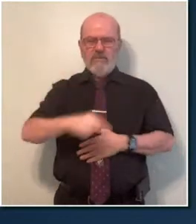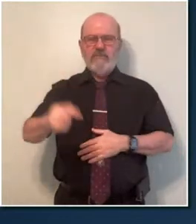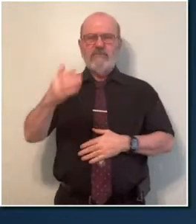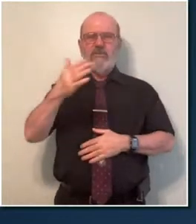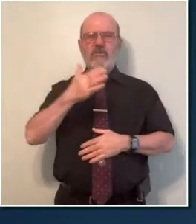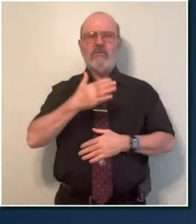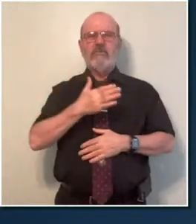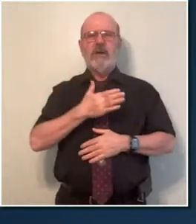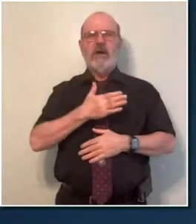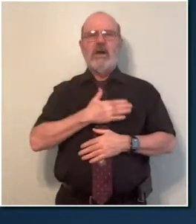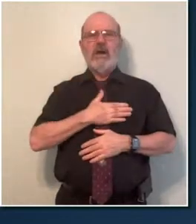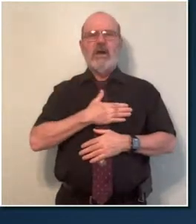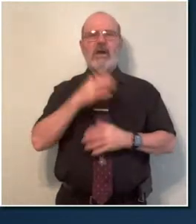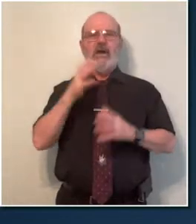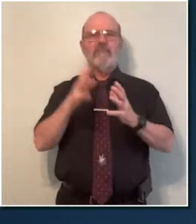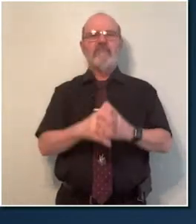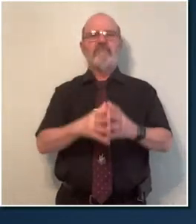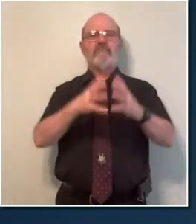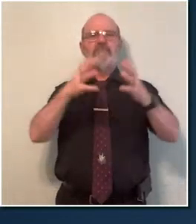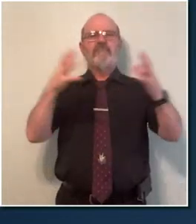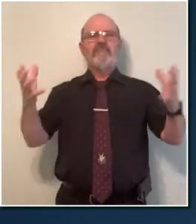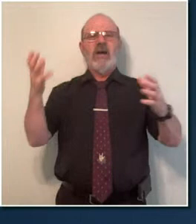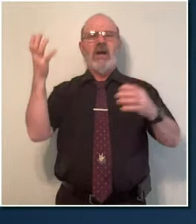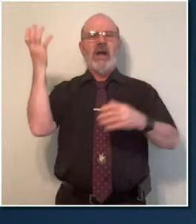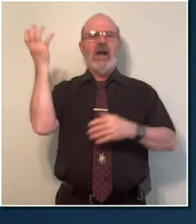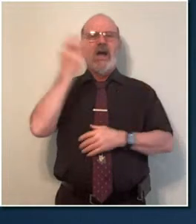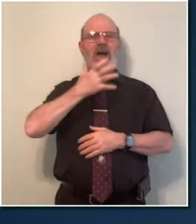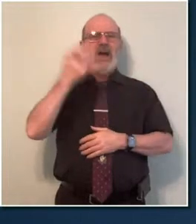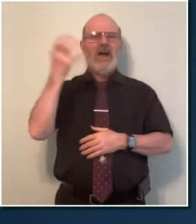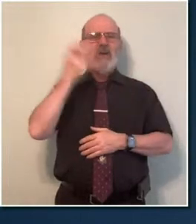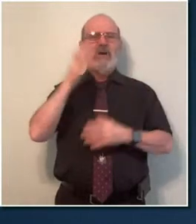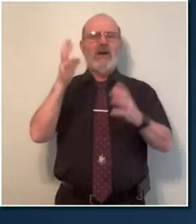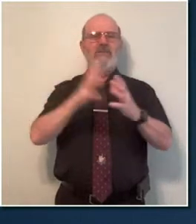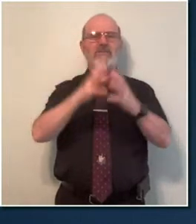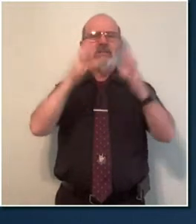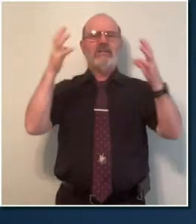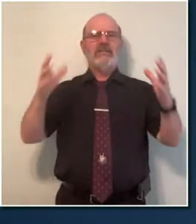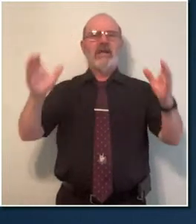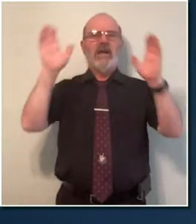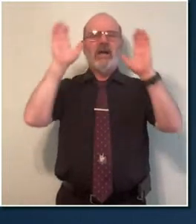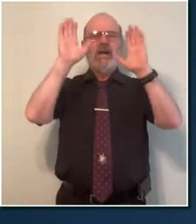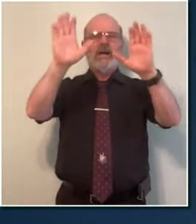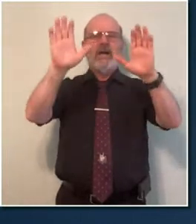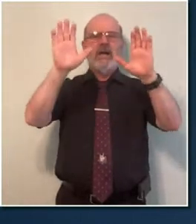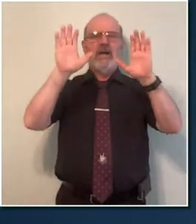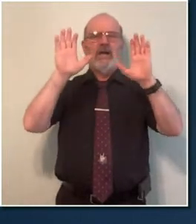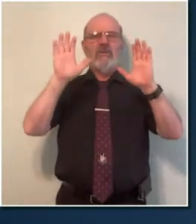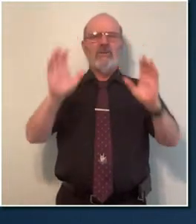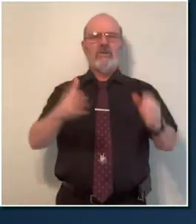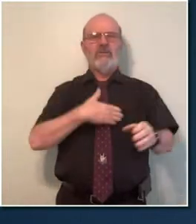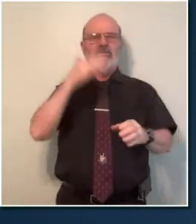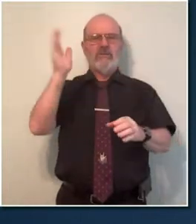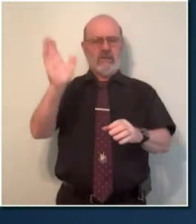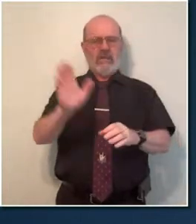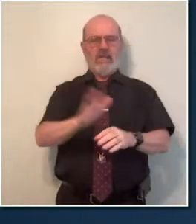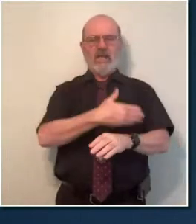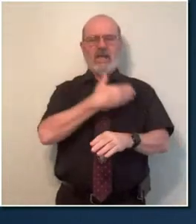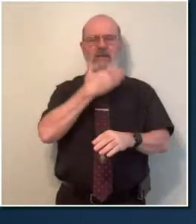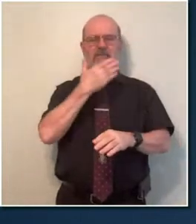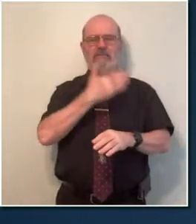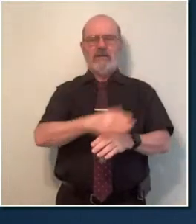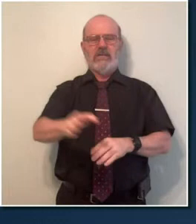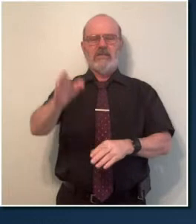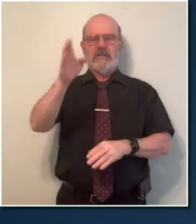for mine. How marvelous, how wonderful, and